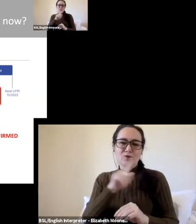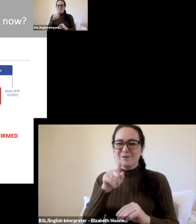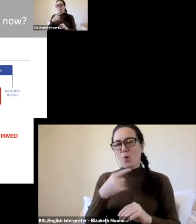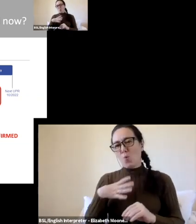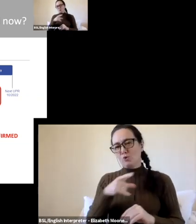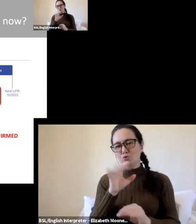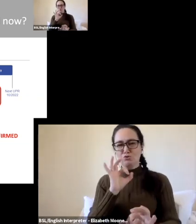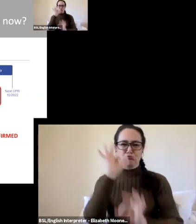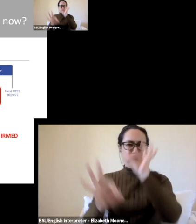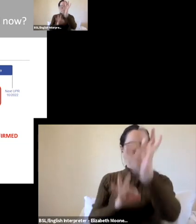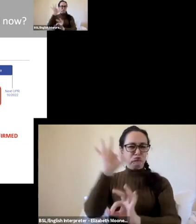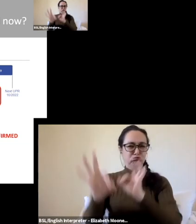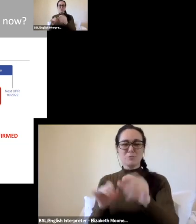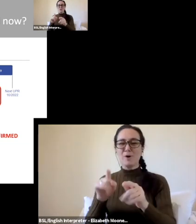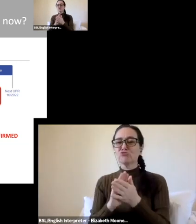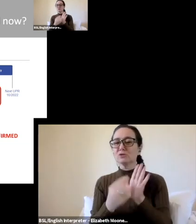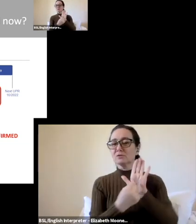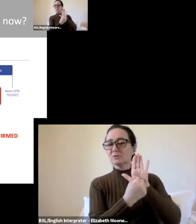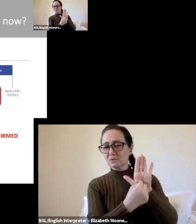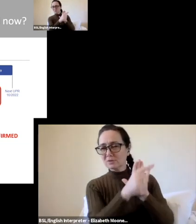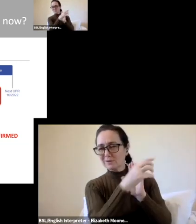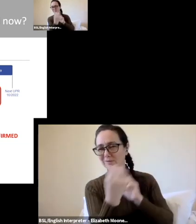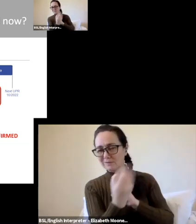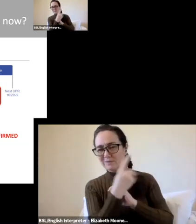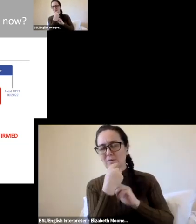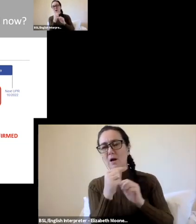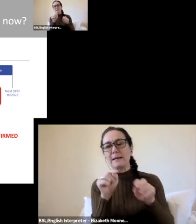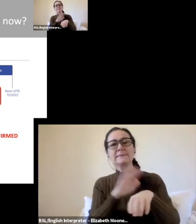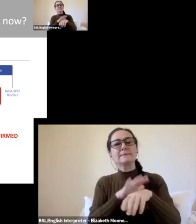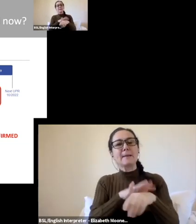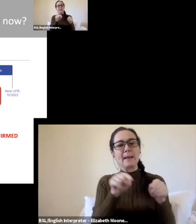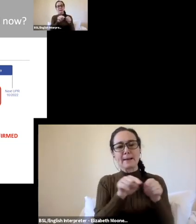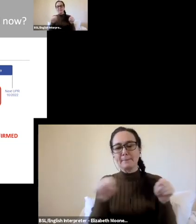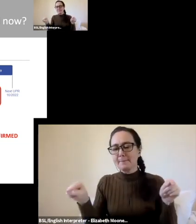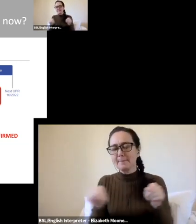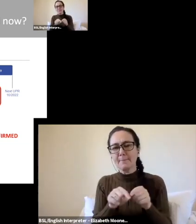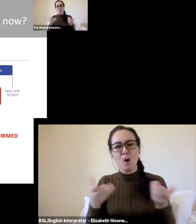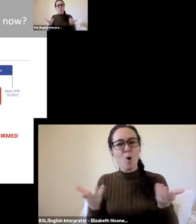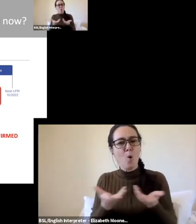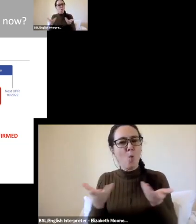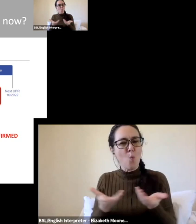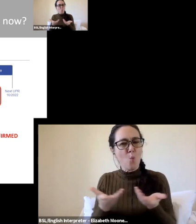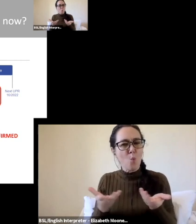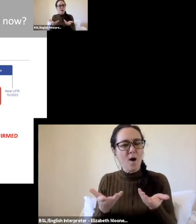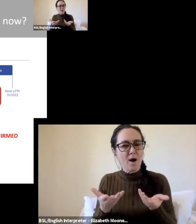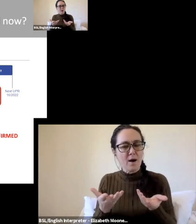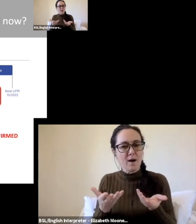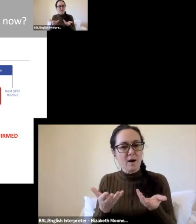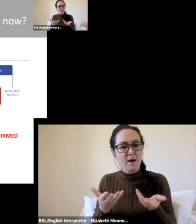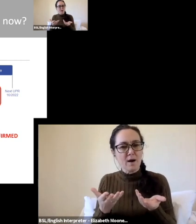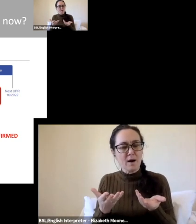just a timeline to show you approximately where we are in the process for